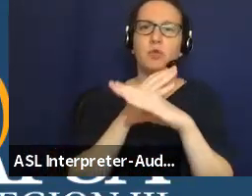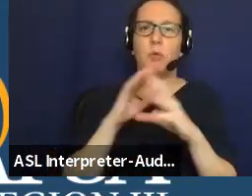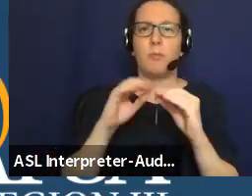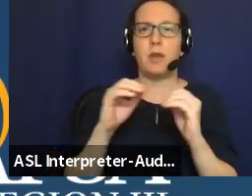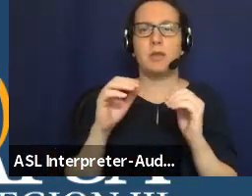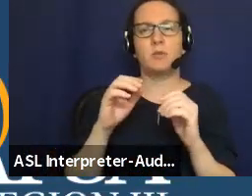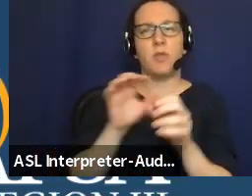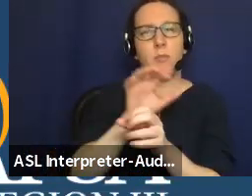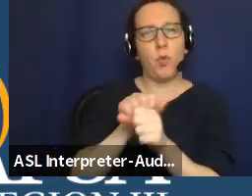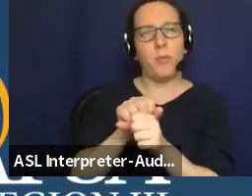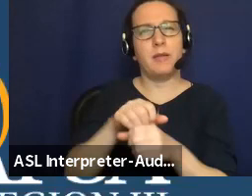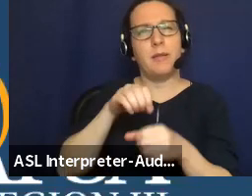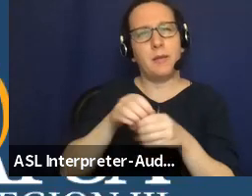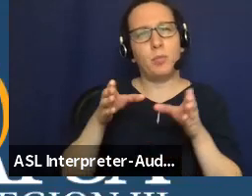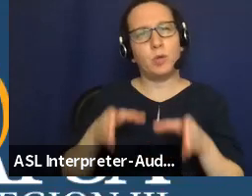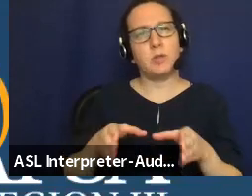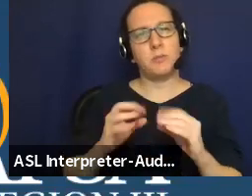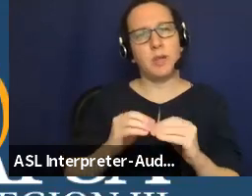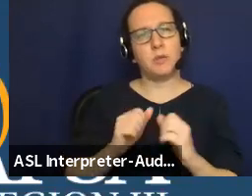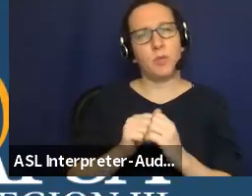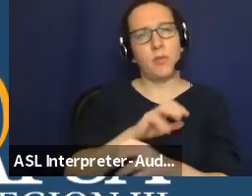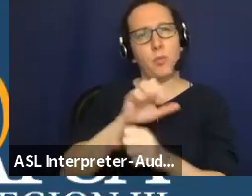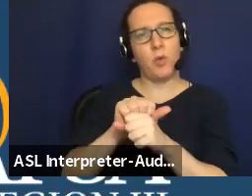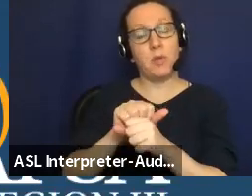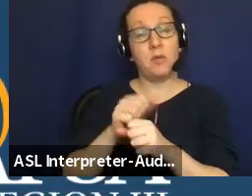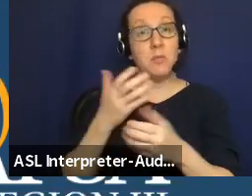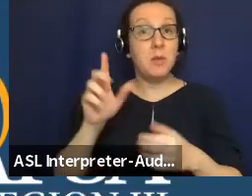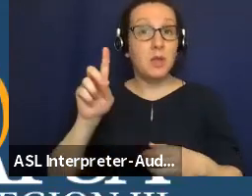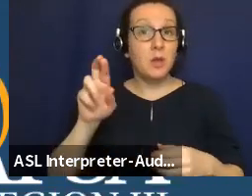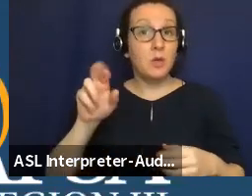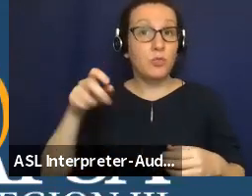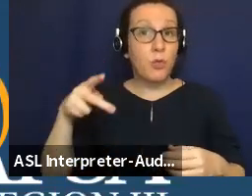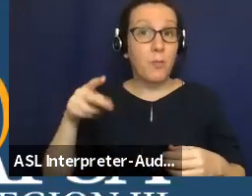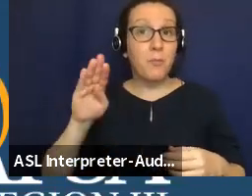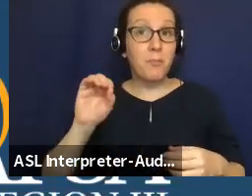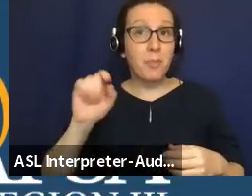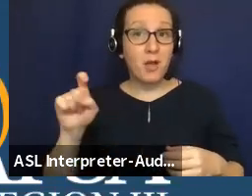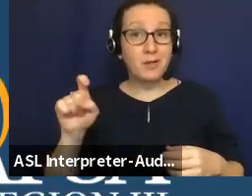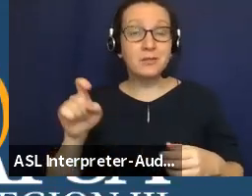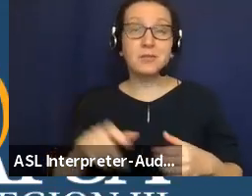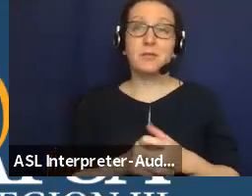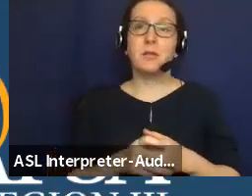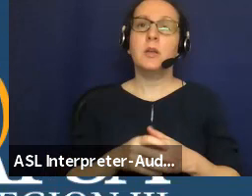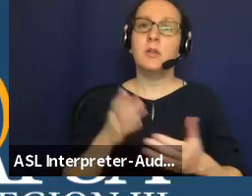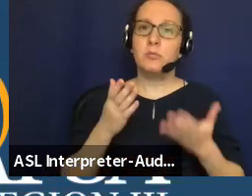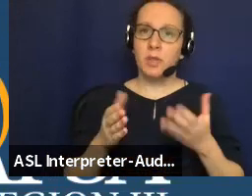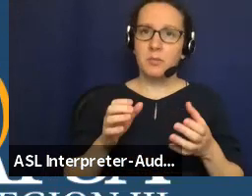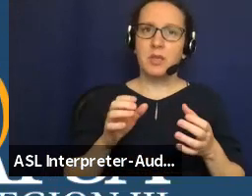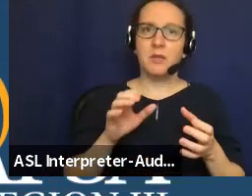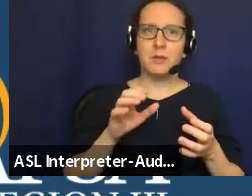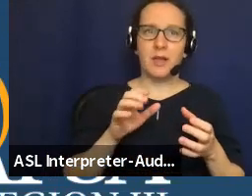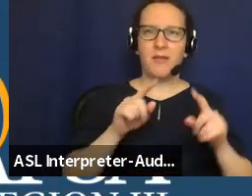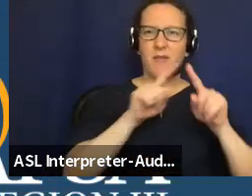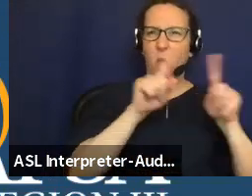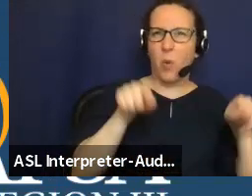appointment, in-person meetings by appointment. They might have a Dropbox for turn-in items. They have converted forms into